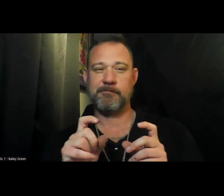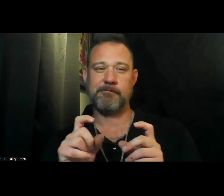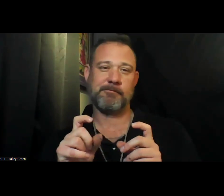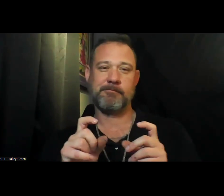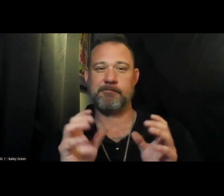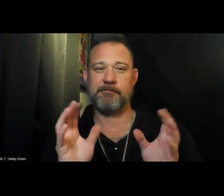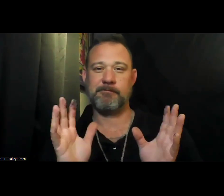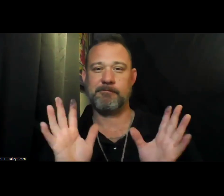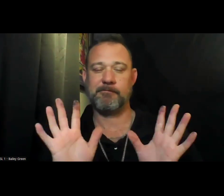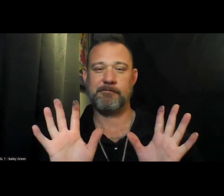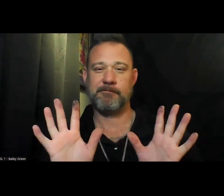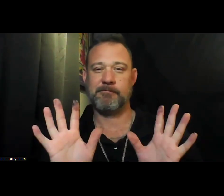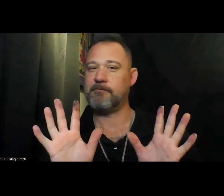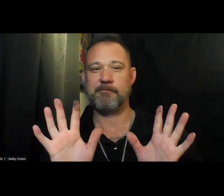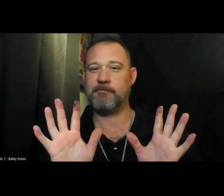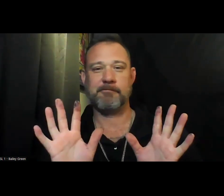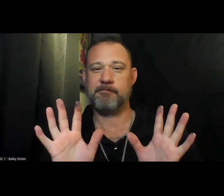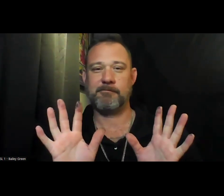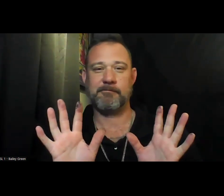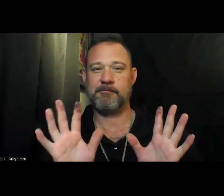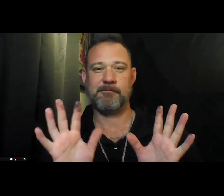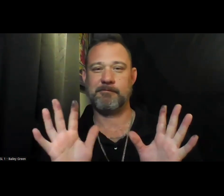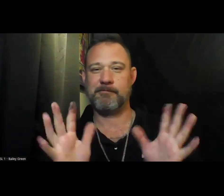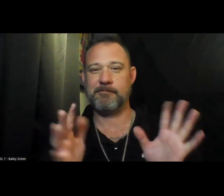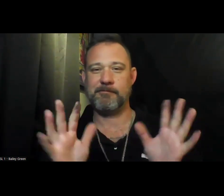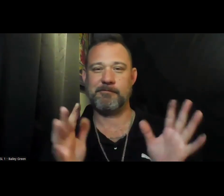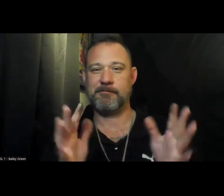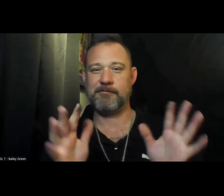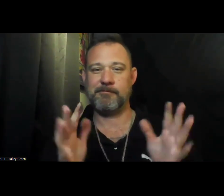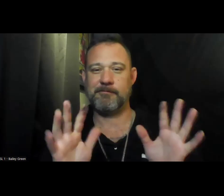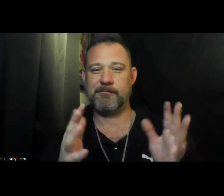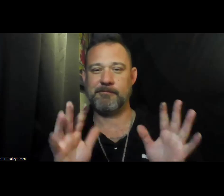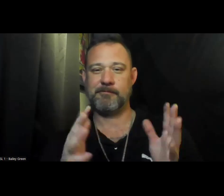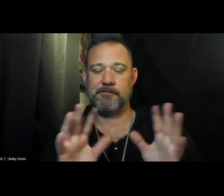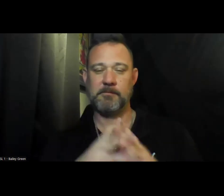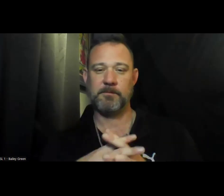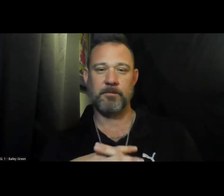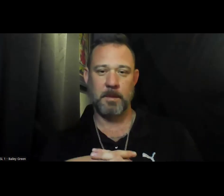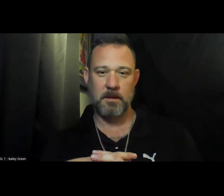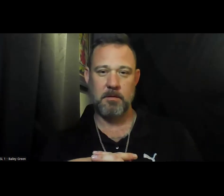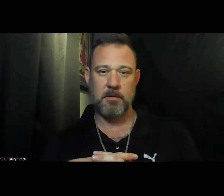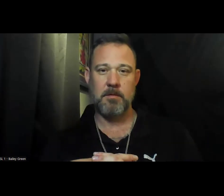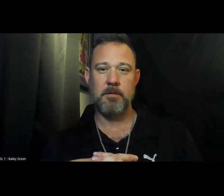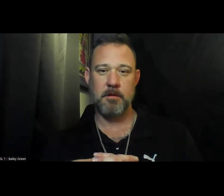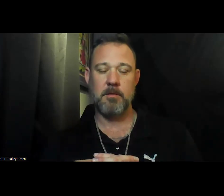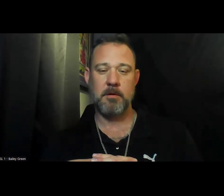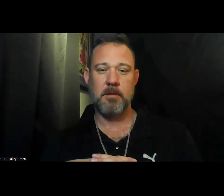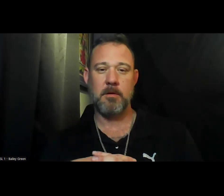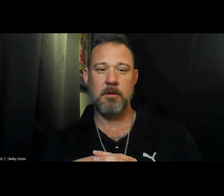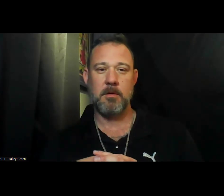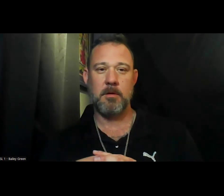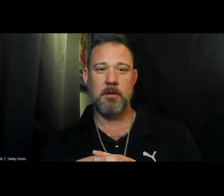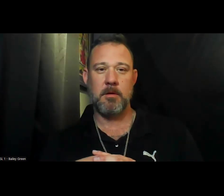And I'm just going to pause for a second. Is the sound okay? It's a little better, but it's still, we're having a hard time. I'm wondering if